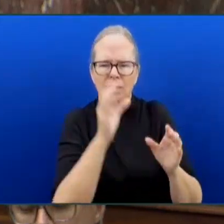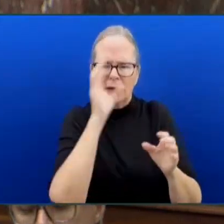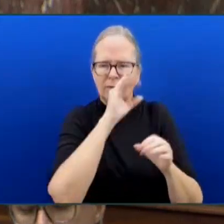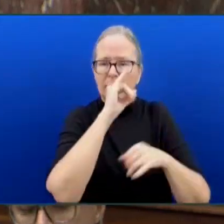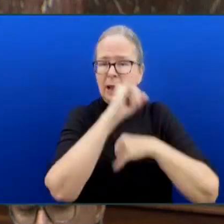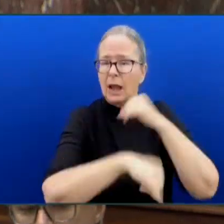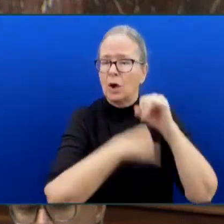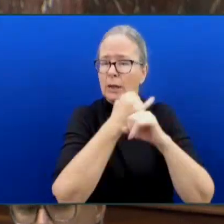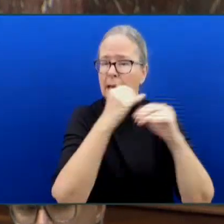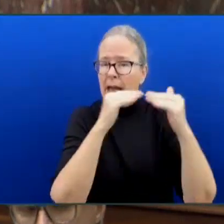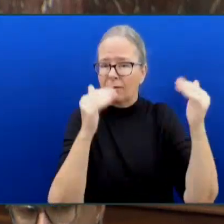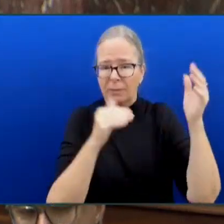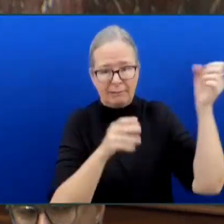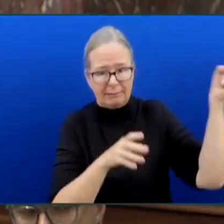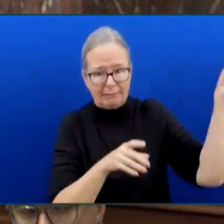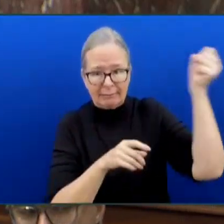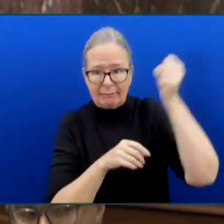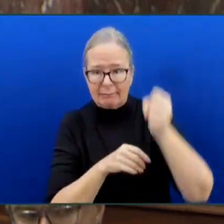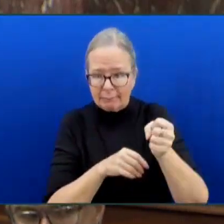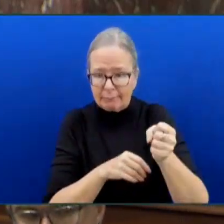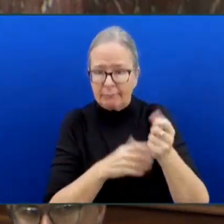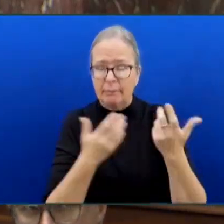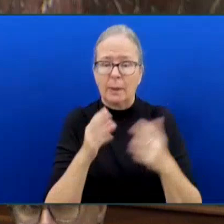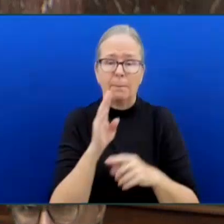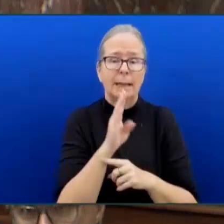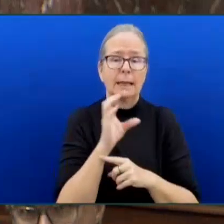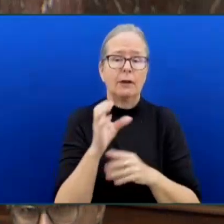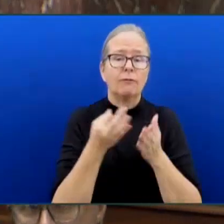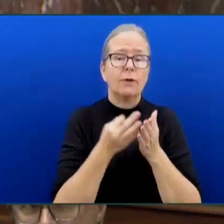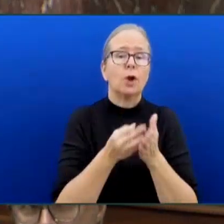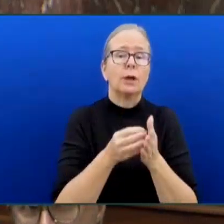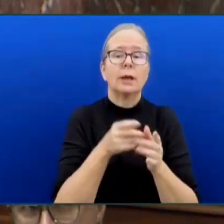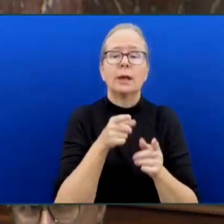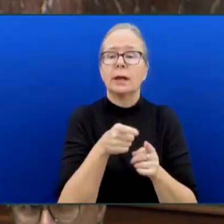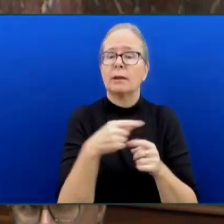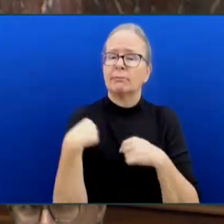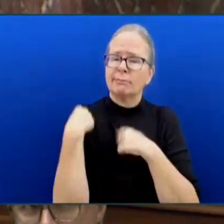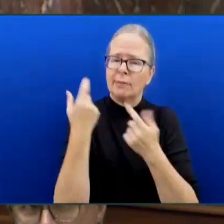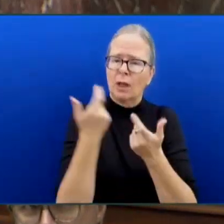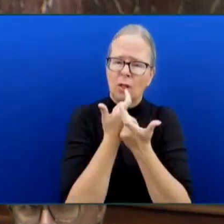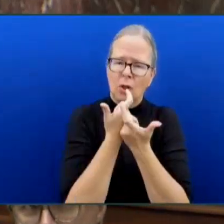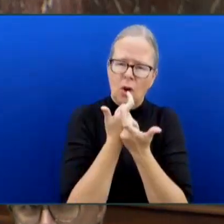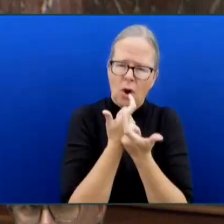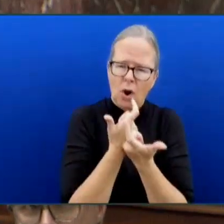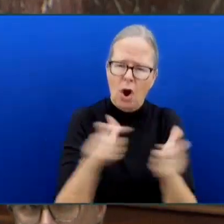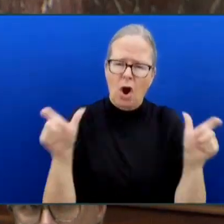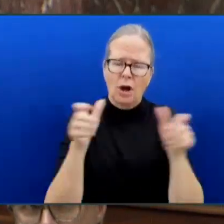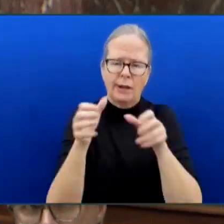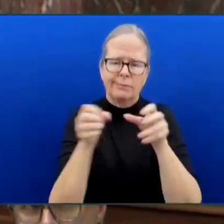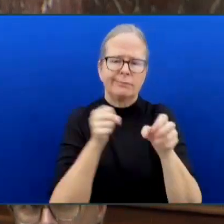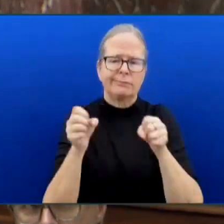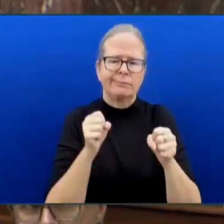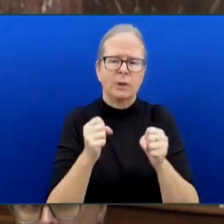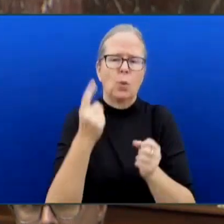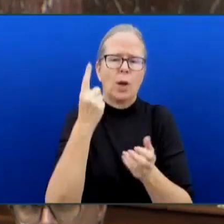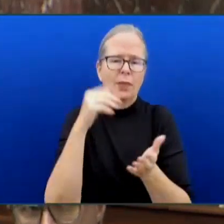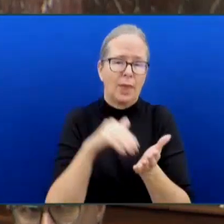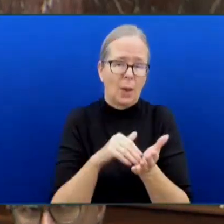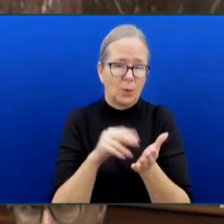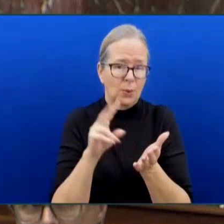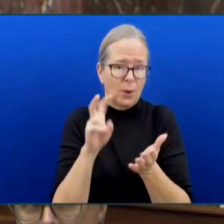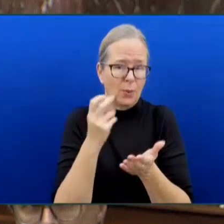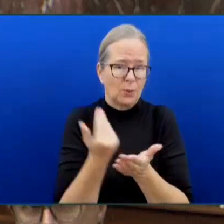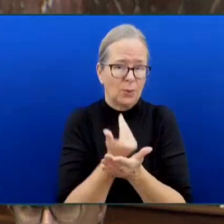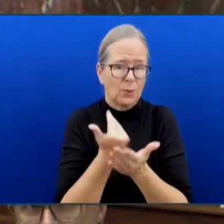largest hiring period of activity in the company's history, 1,200 new employees, safety certified mariners from around